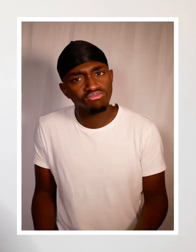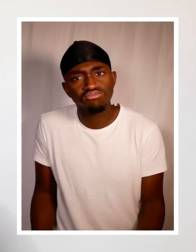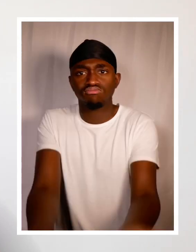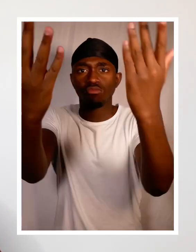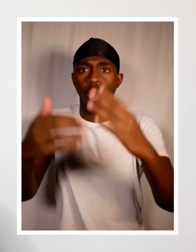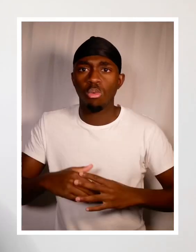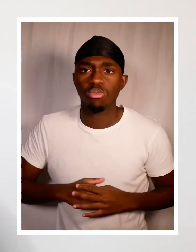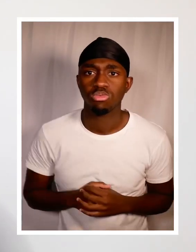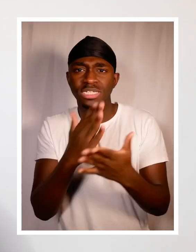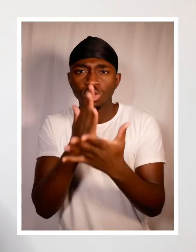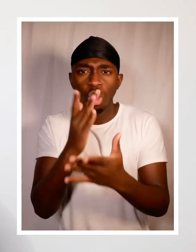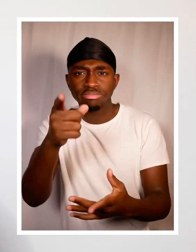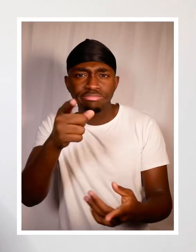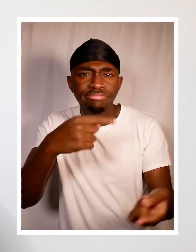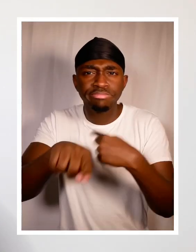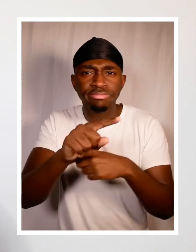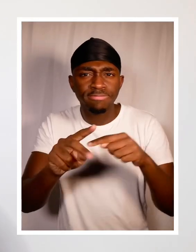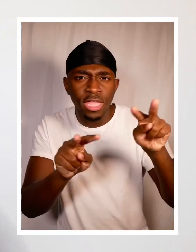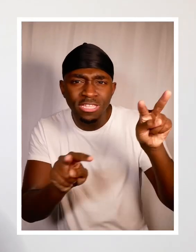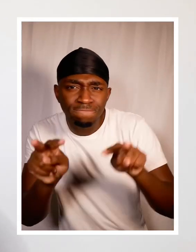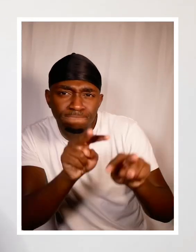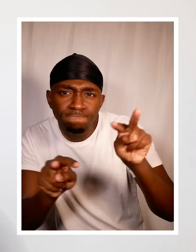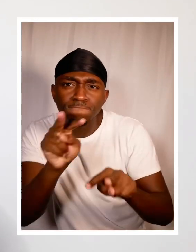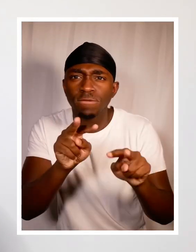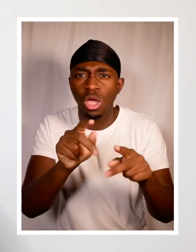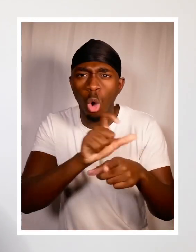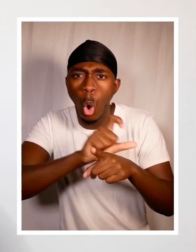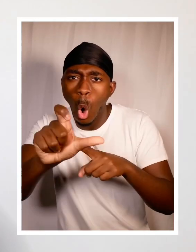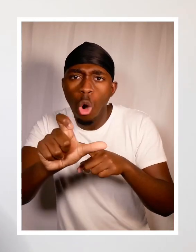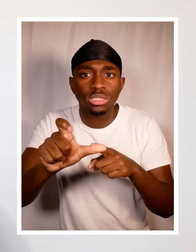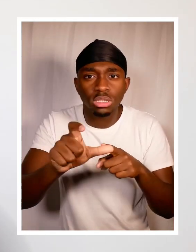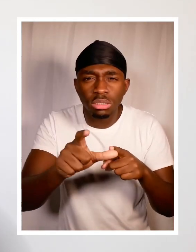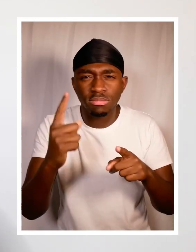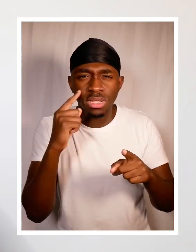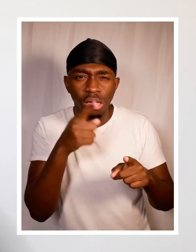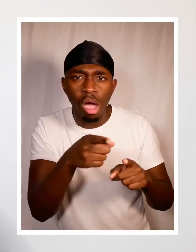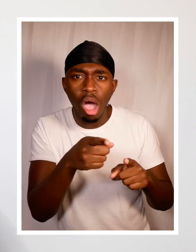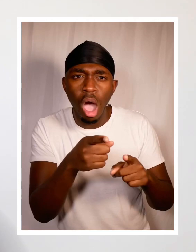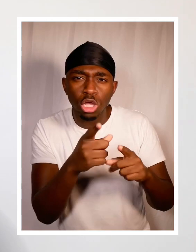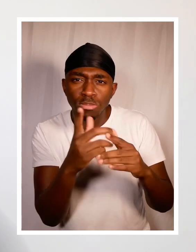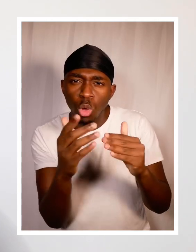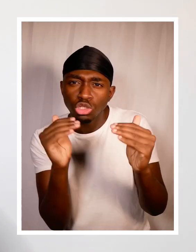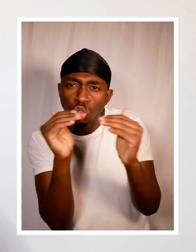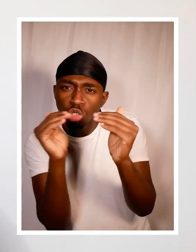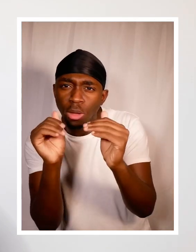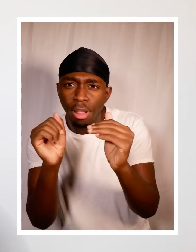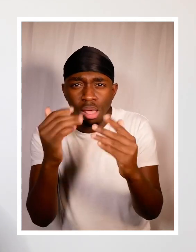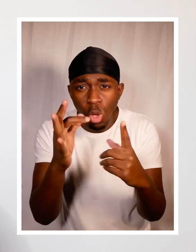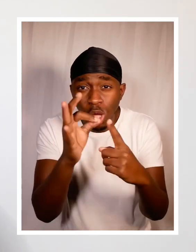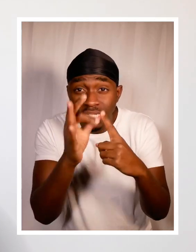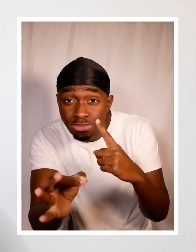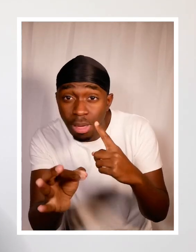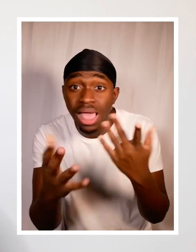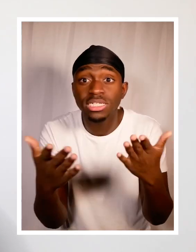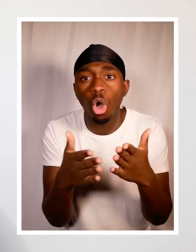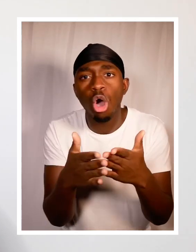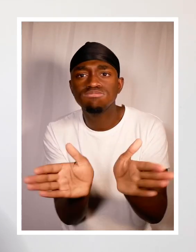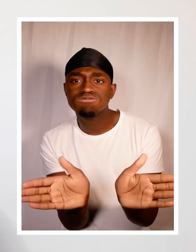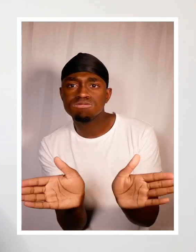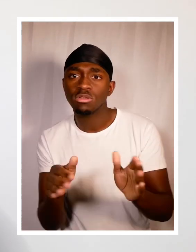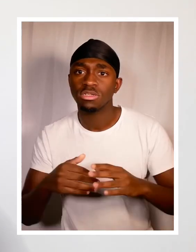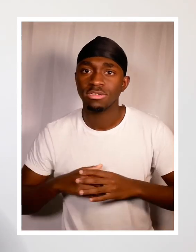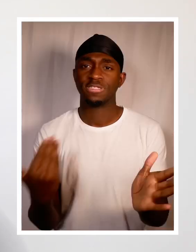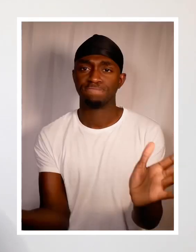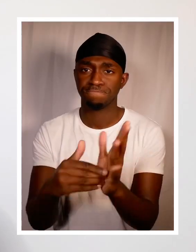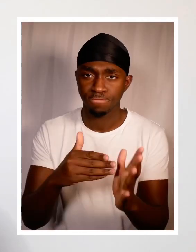was there if however you're really motivated to apply for a boot camp you've done your research you think it's the right thing for you